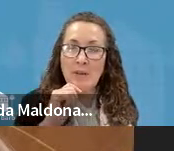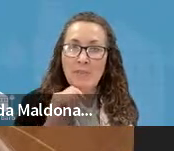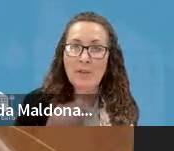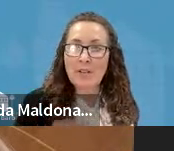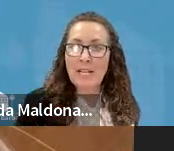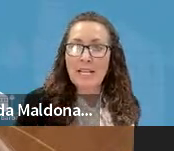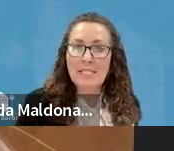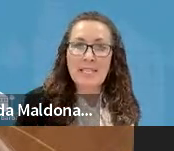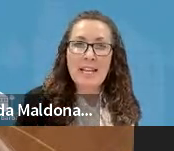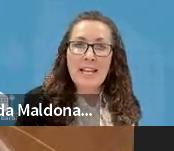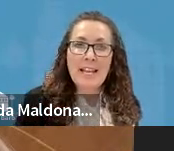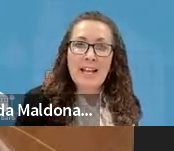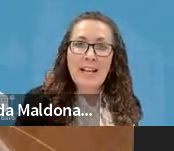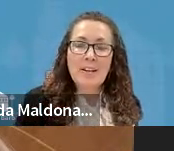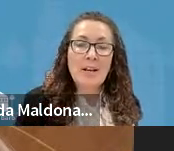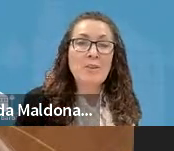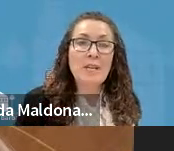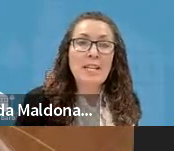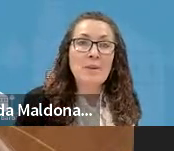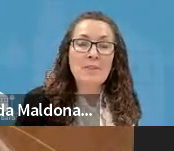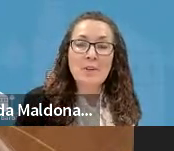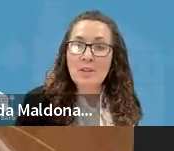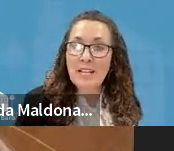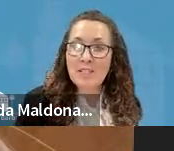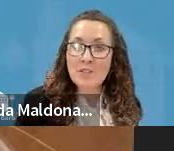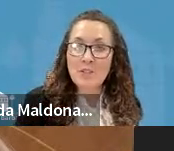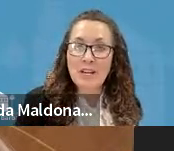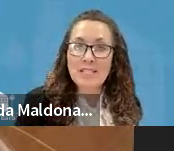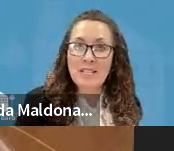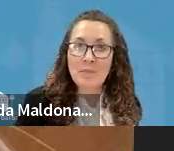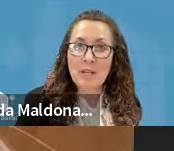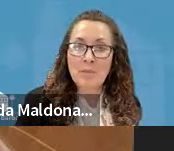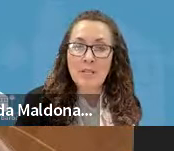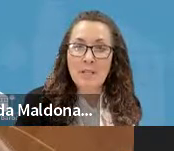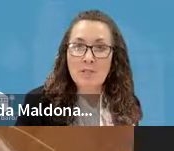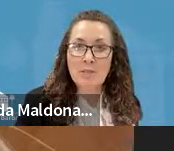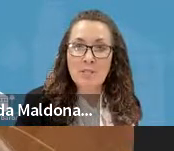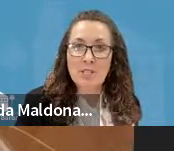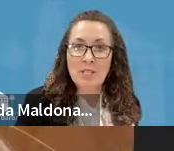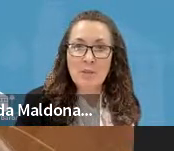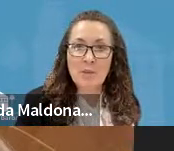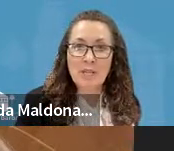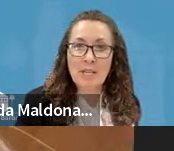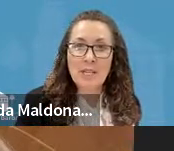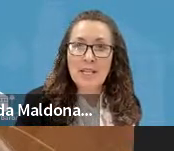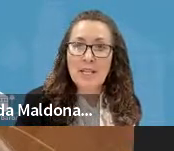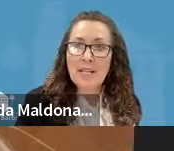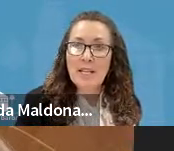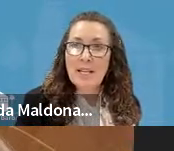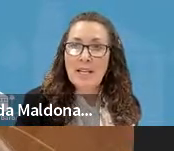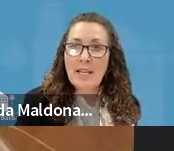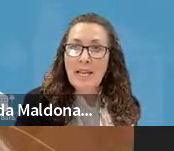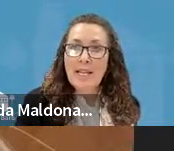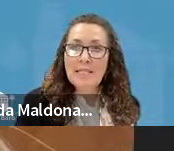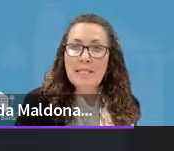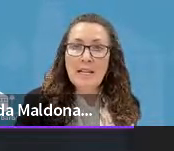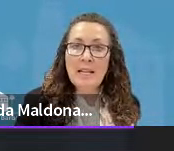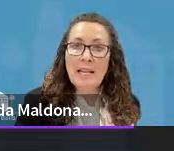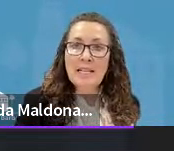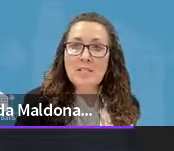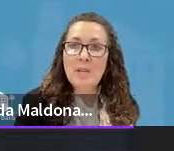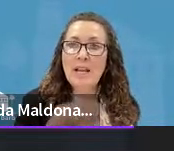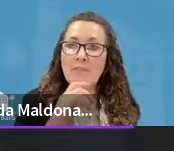lot in graphic organizing, creating graphic organizers for us, and I want to also appreciate her work.